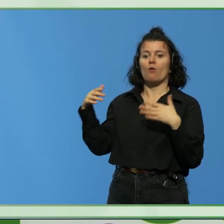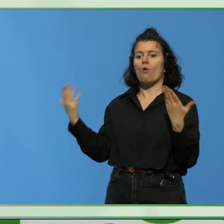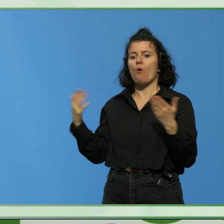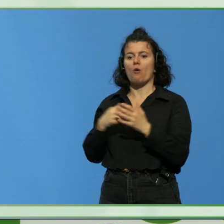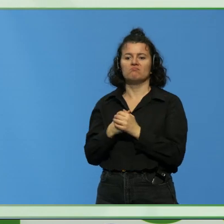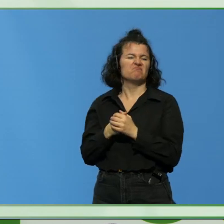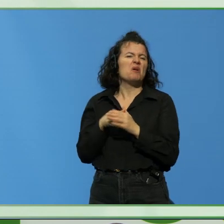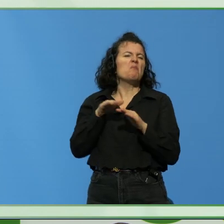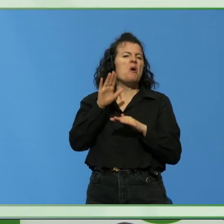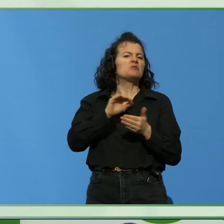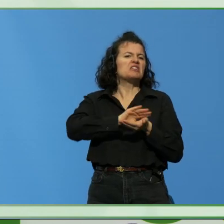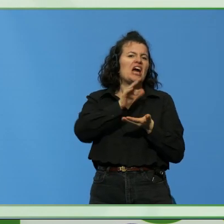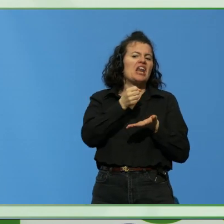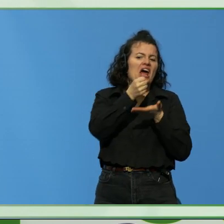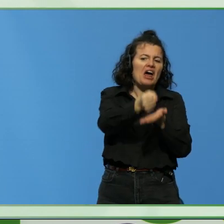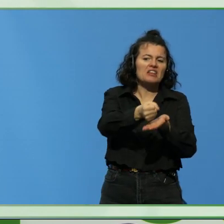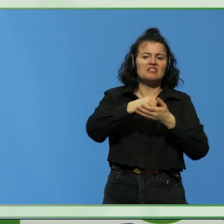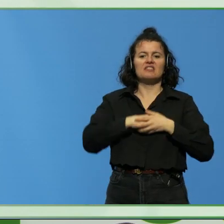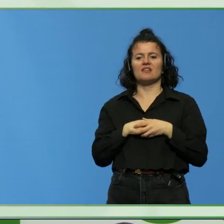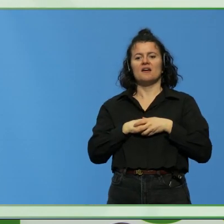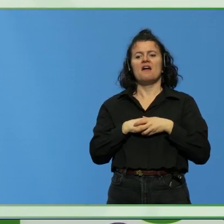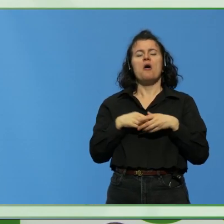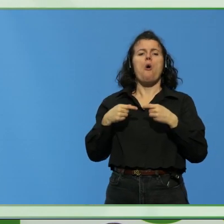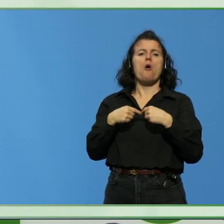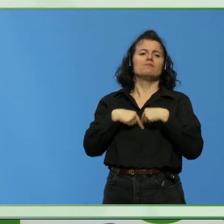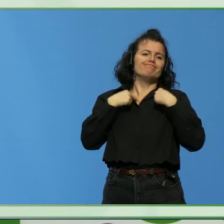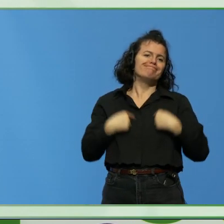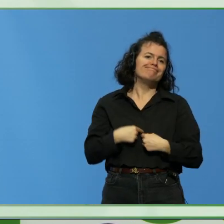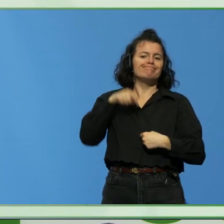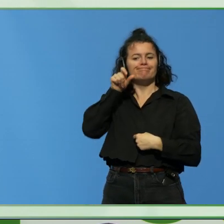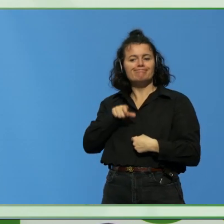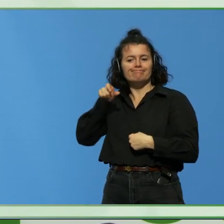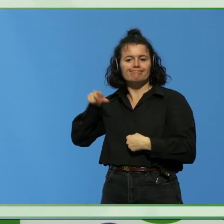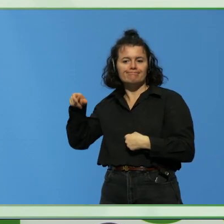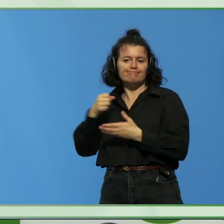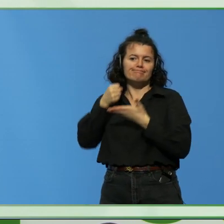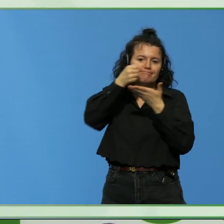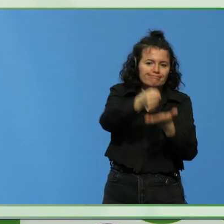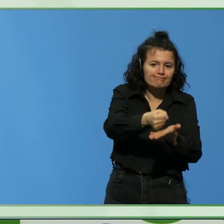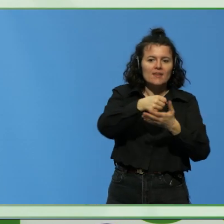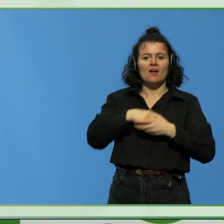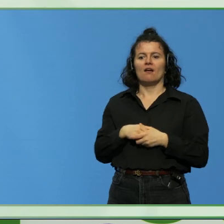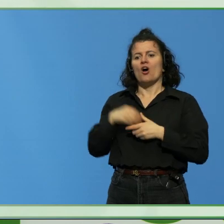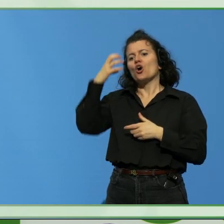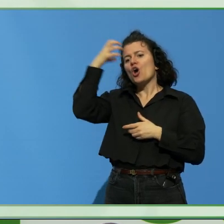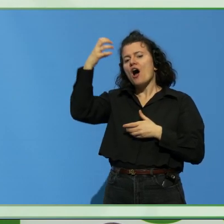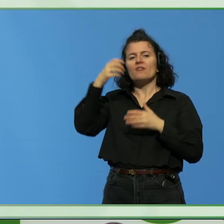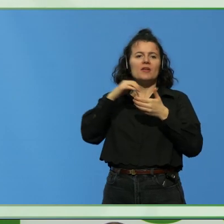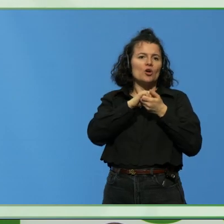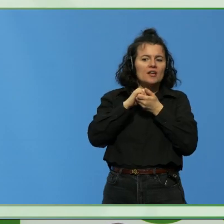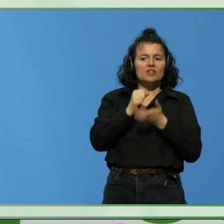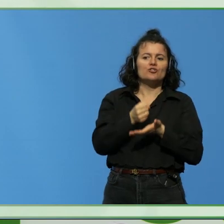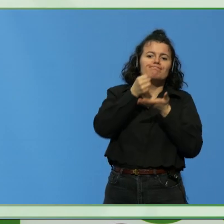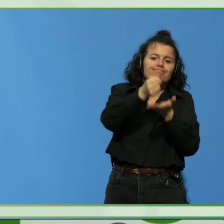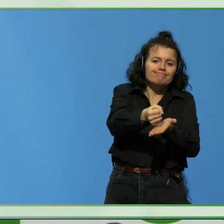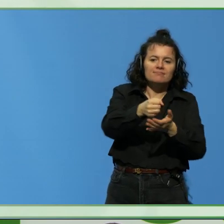philanthropy foundations, funding by government organizations, but never capital from the private equity, or very little. I won't